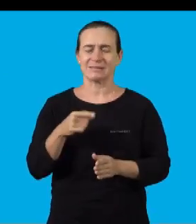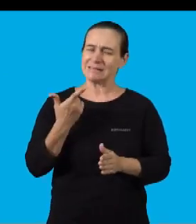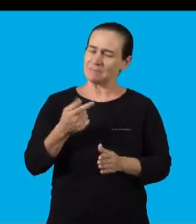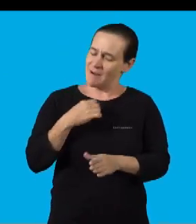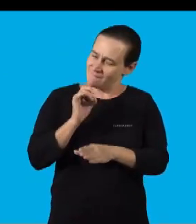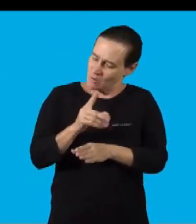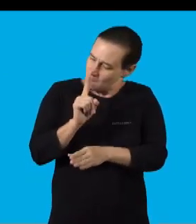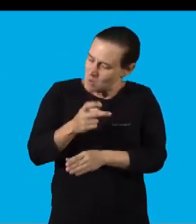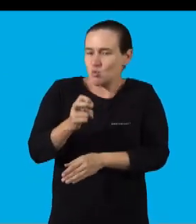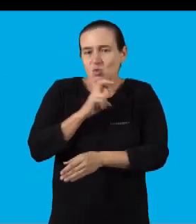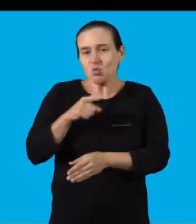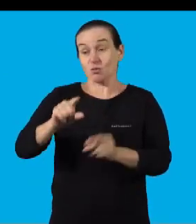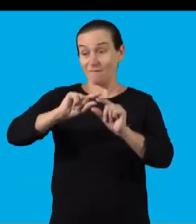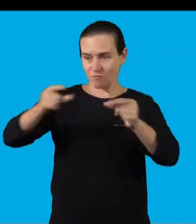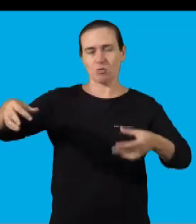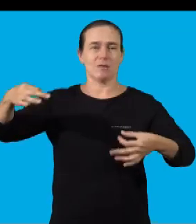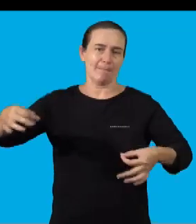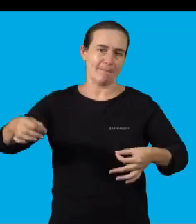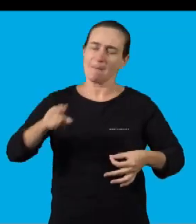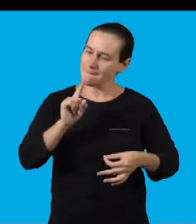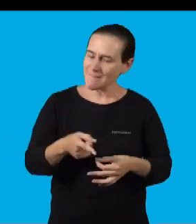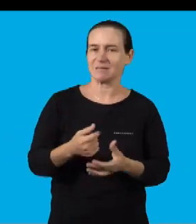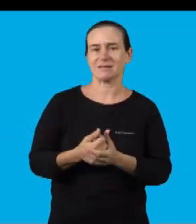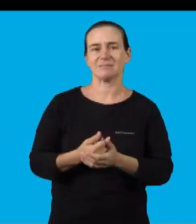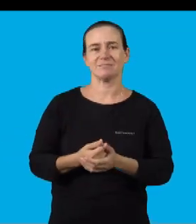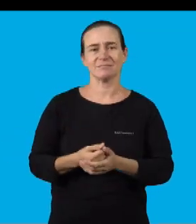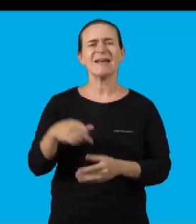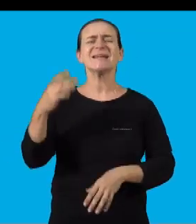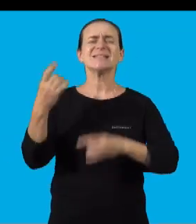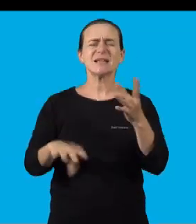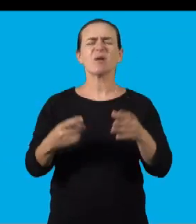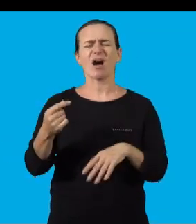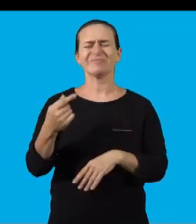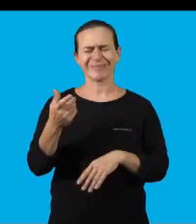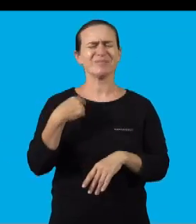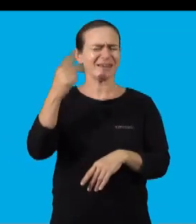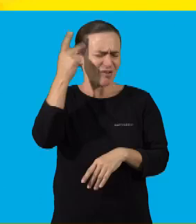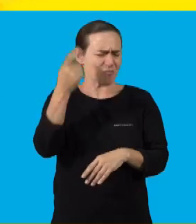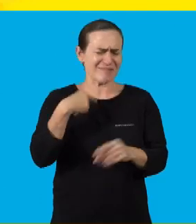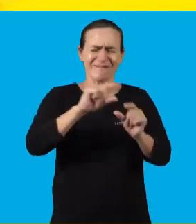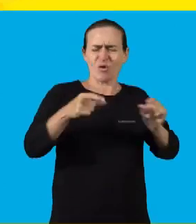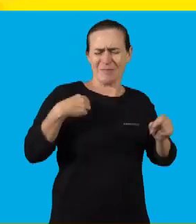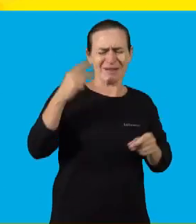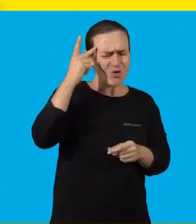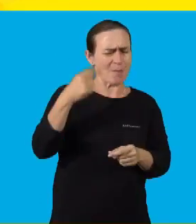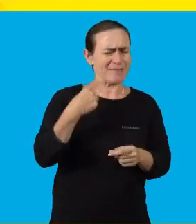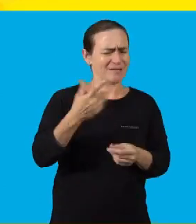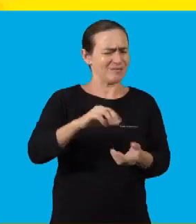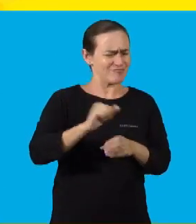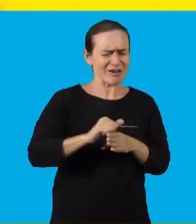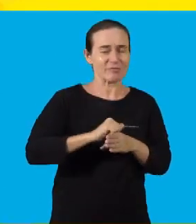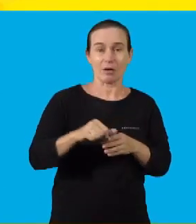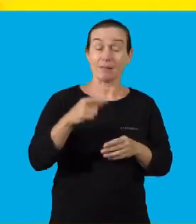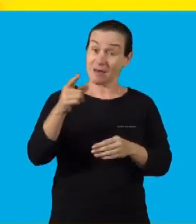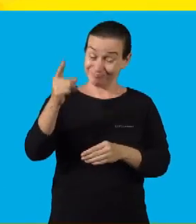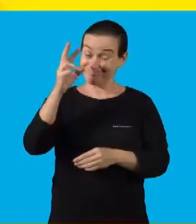there. Use it. You are used to working with these formulas, and sometimes it's very easy to think that we know them. But remember, during an exam,